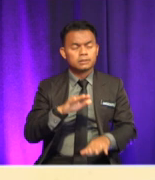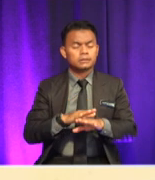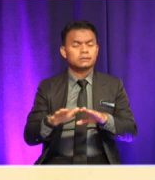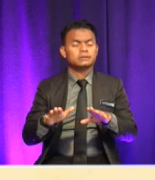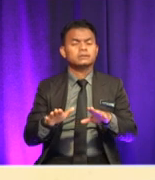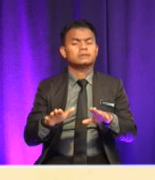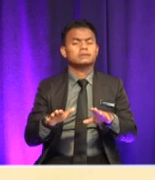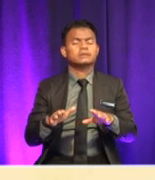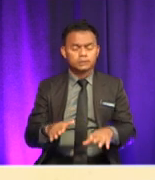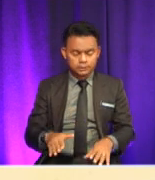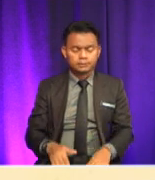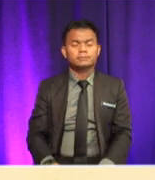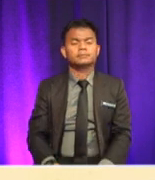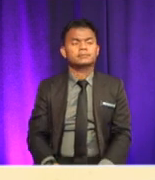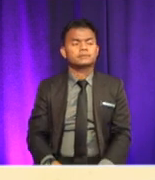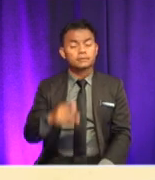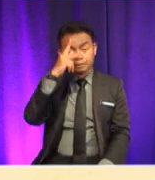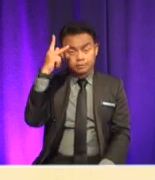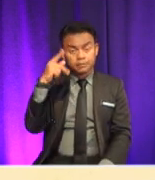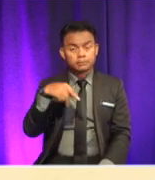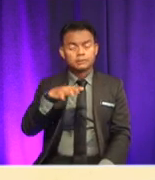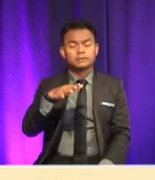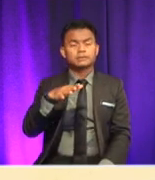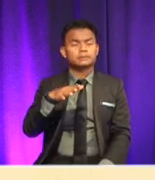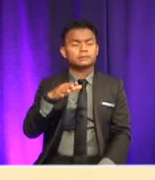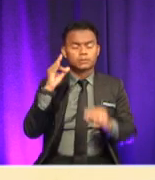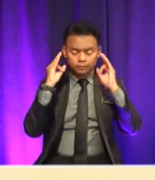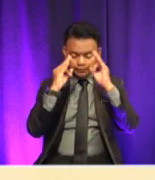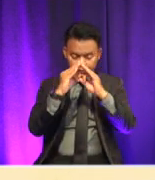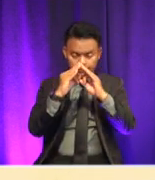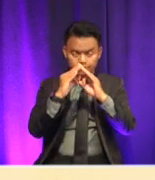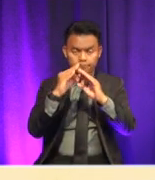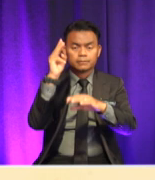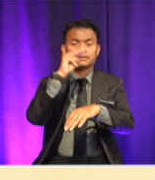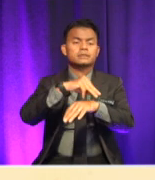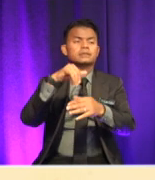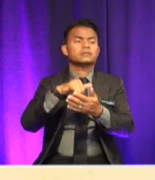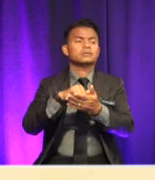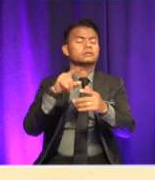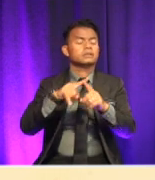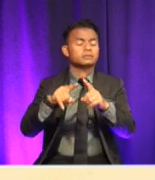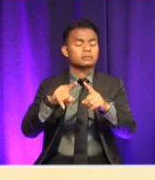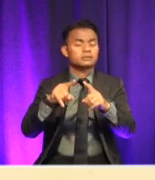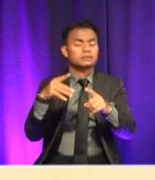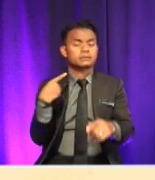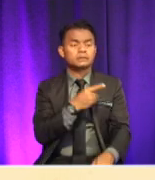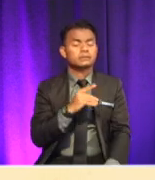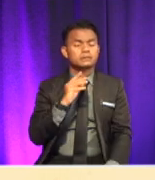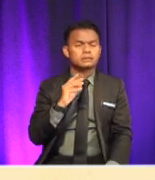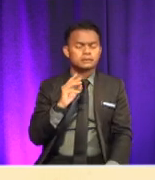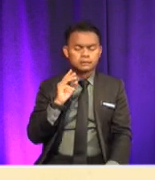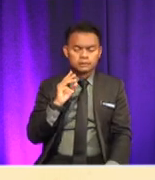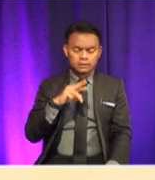time? Because she was disoriented at that time. But to see that, it actually helps us as a reader feel